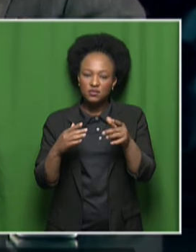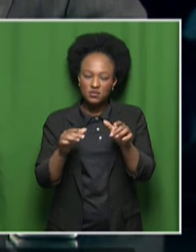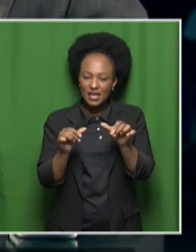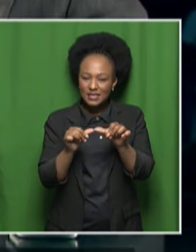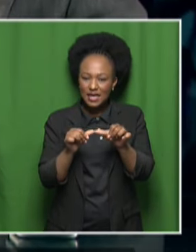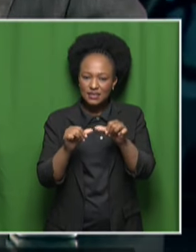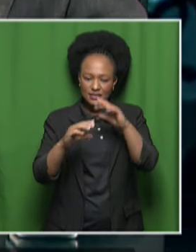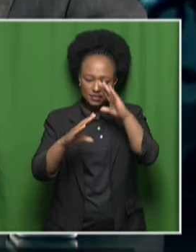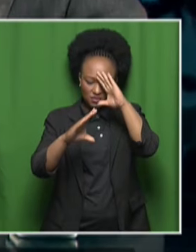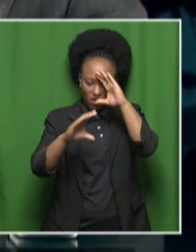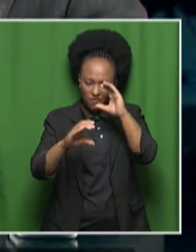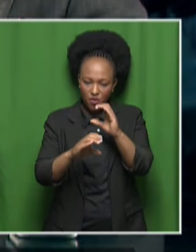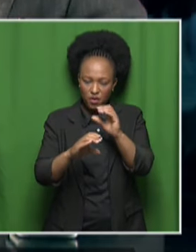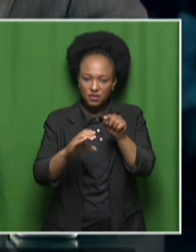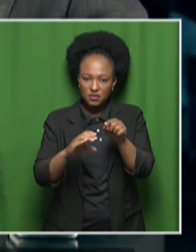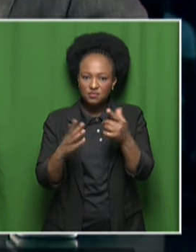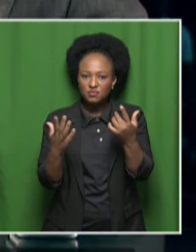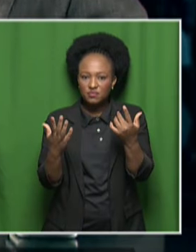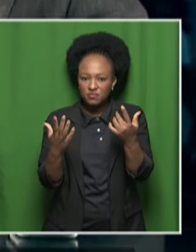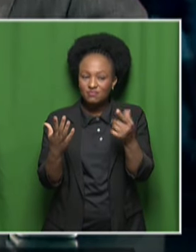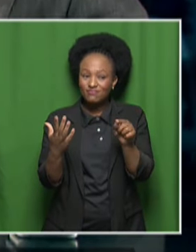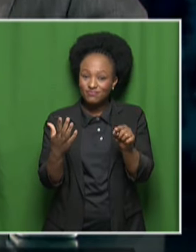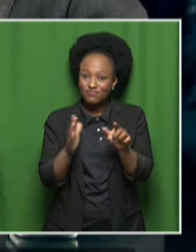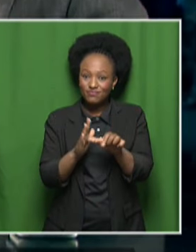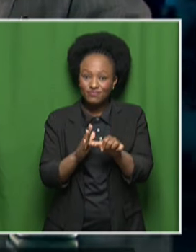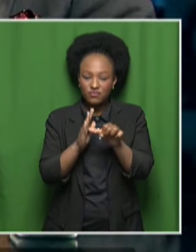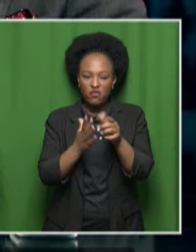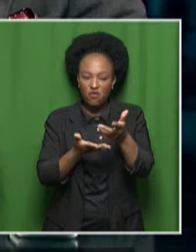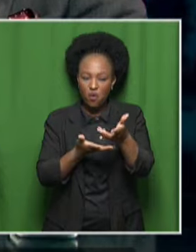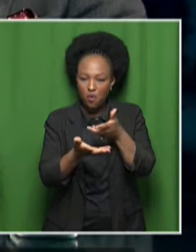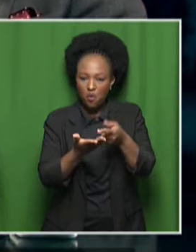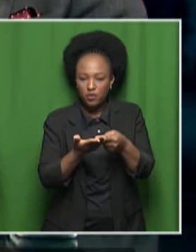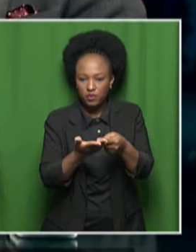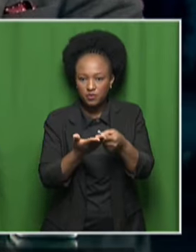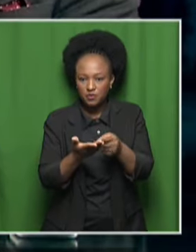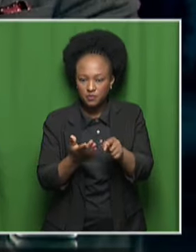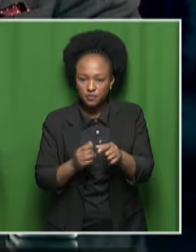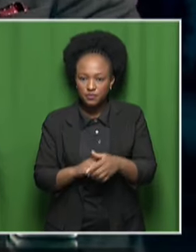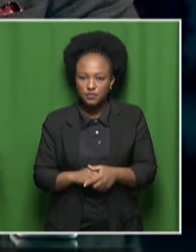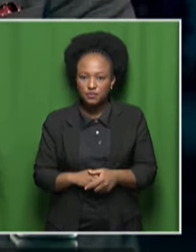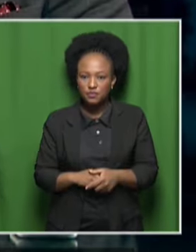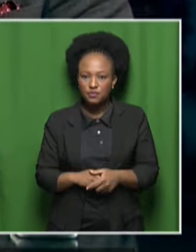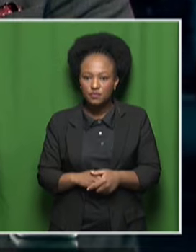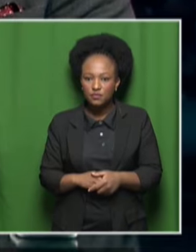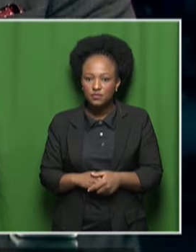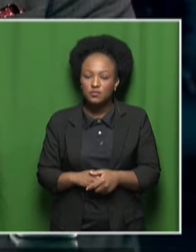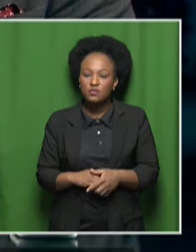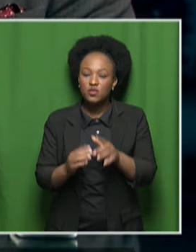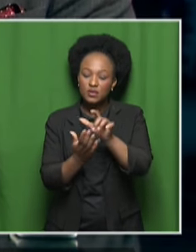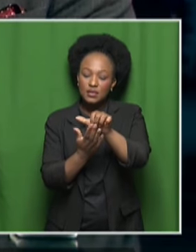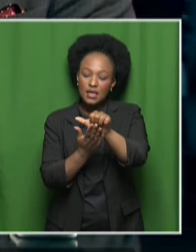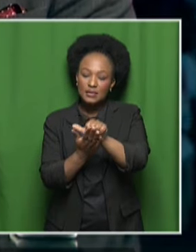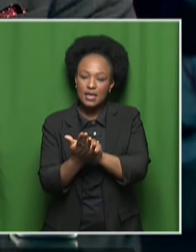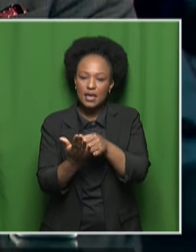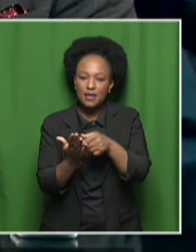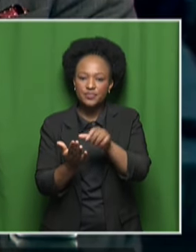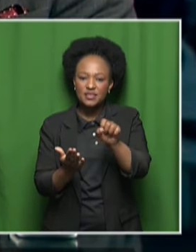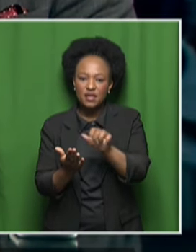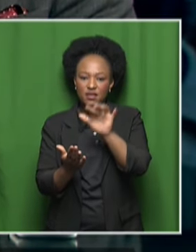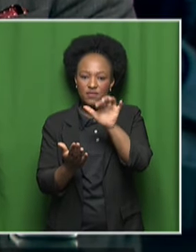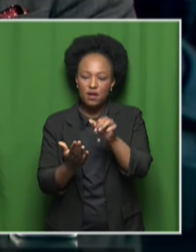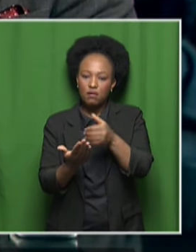focus of the G20, it would seem, is what the debate was about. Well, I think you see the repudiation of the agenda that South Africa has put forward